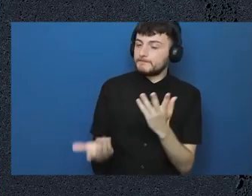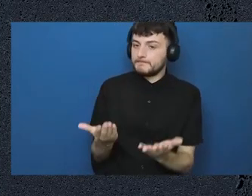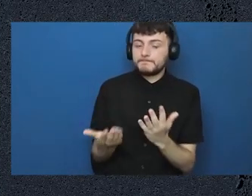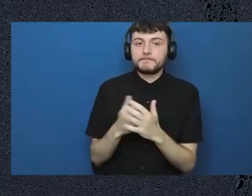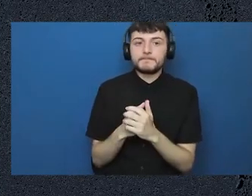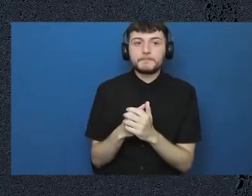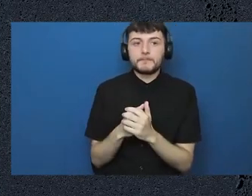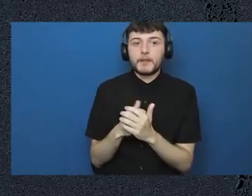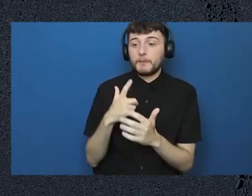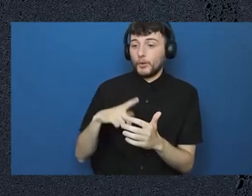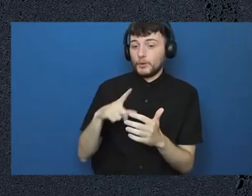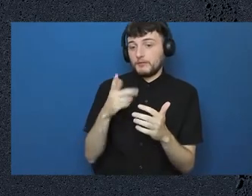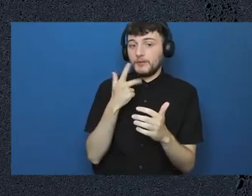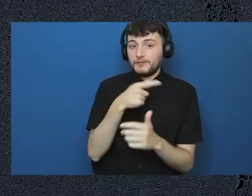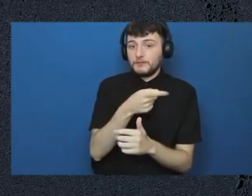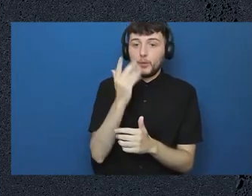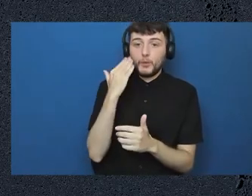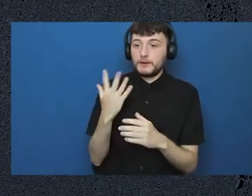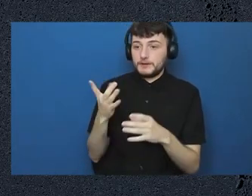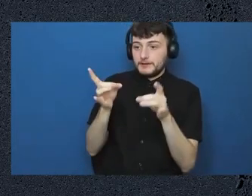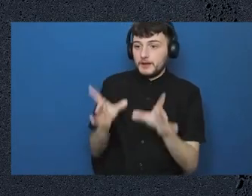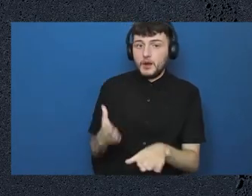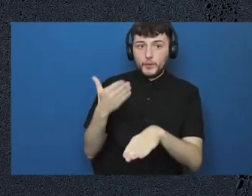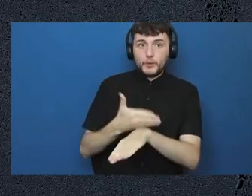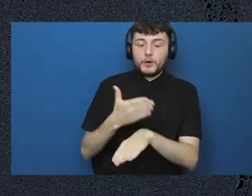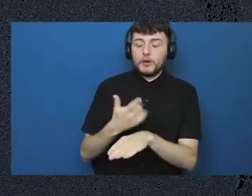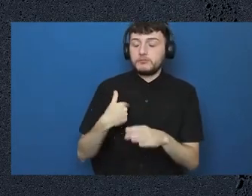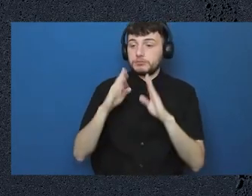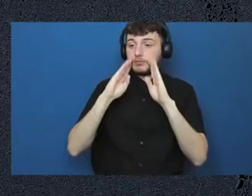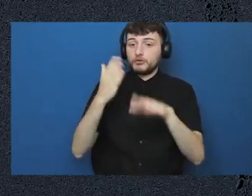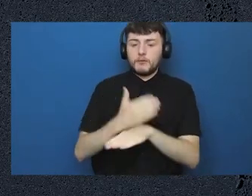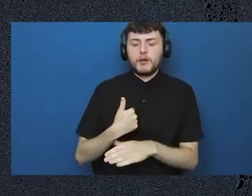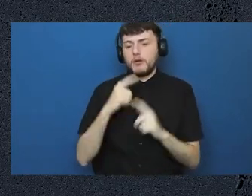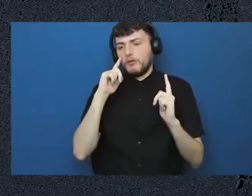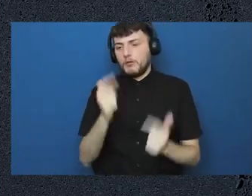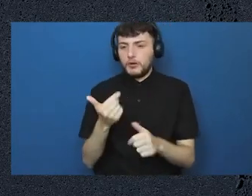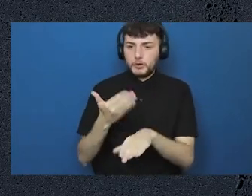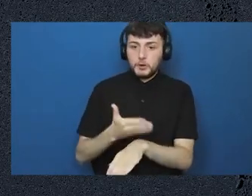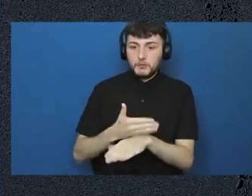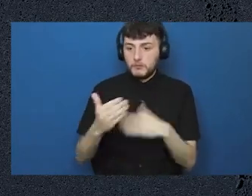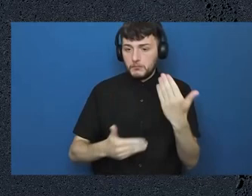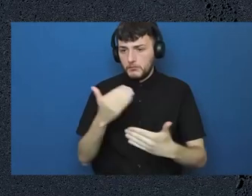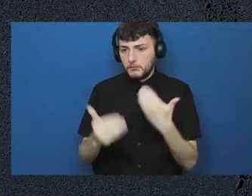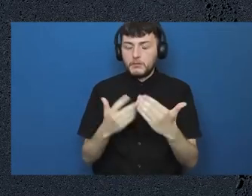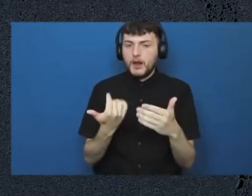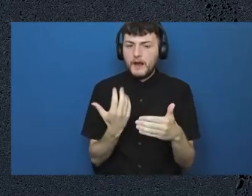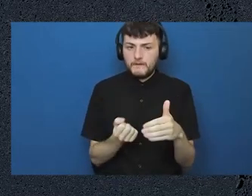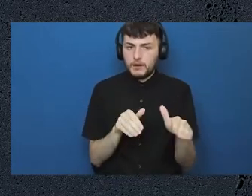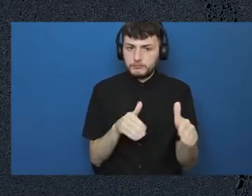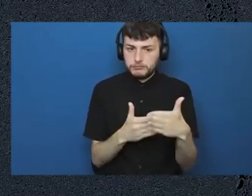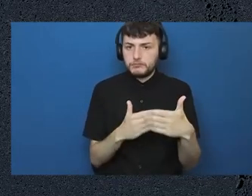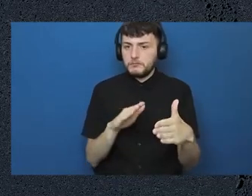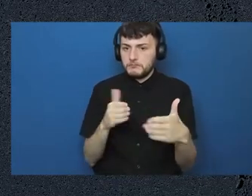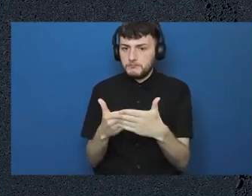the workplace and you've got this awesome job that you love, but all of a sudden these challenges come up. And there are a lot